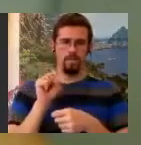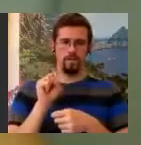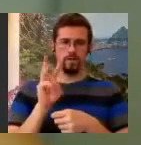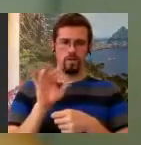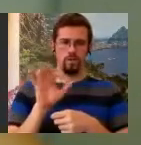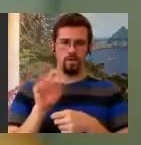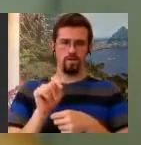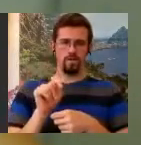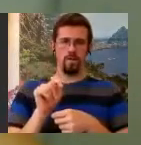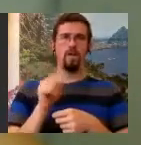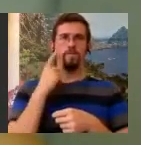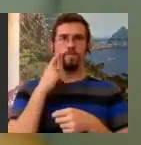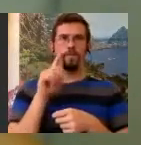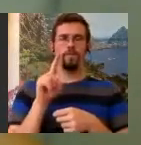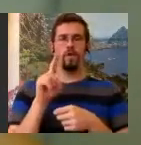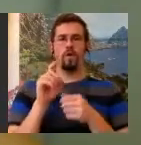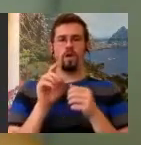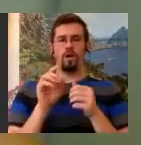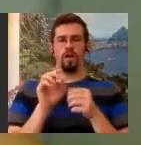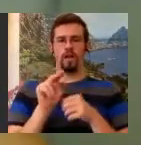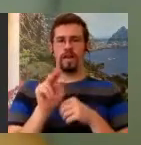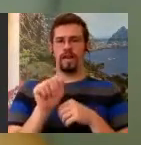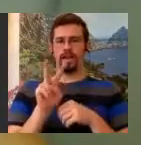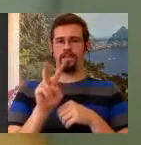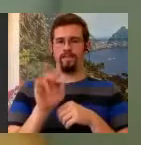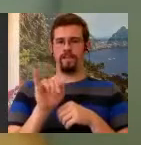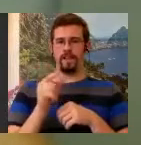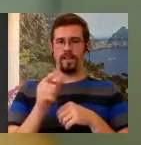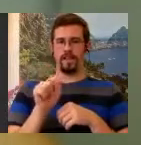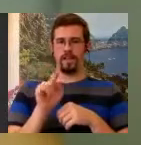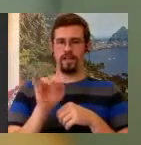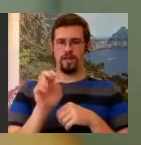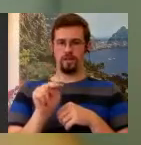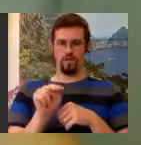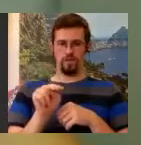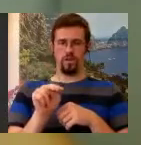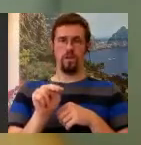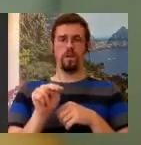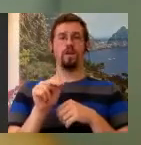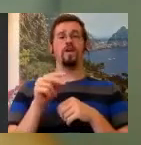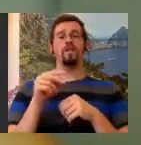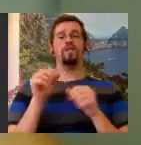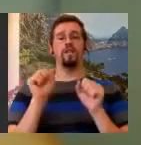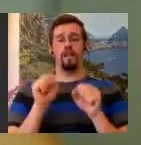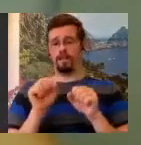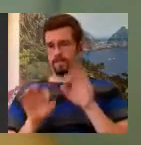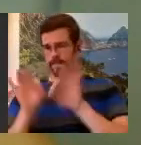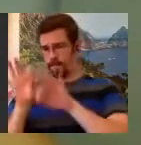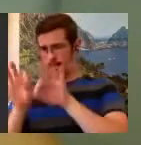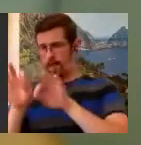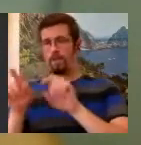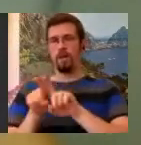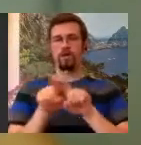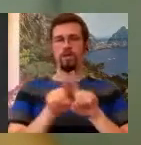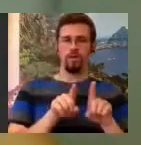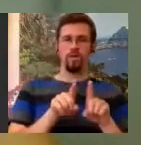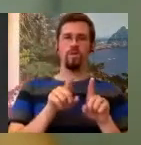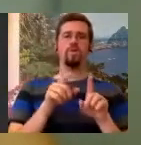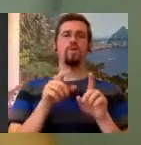navigation engine and in trying to make it easier to